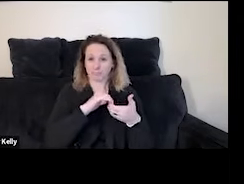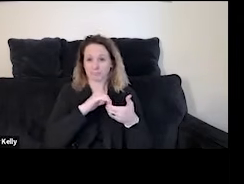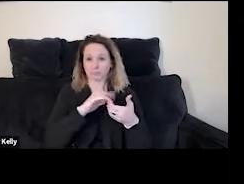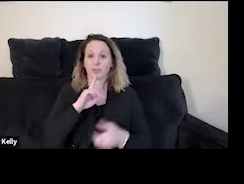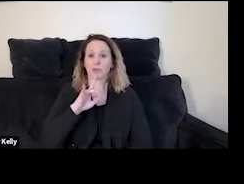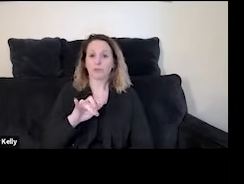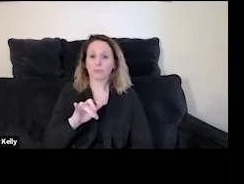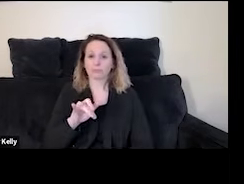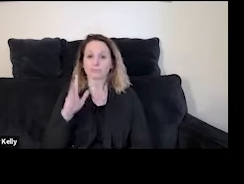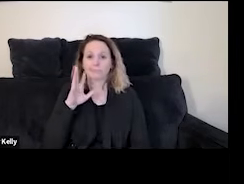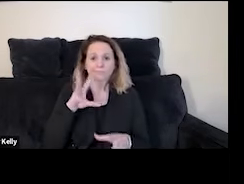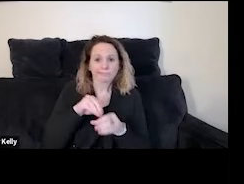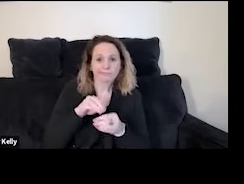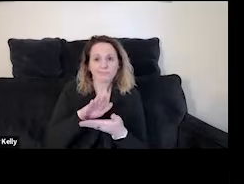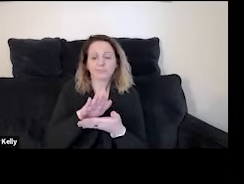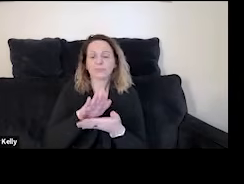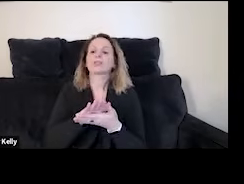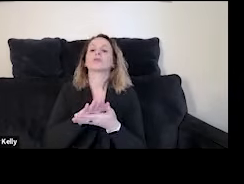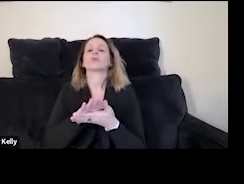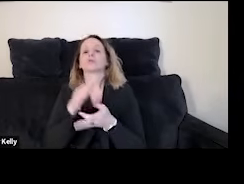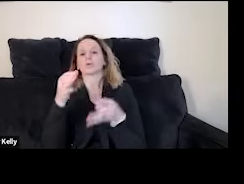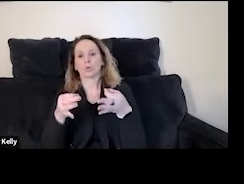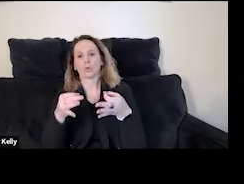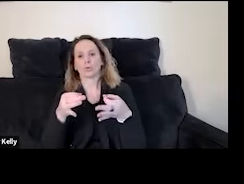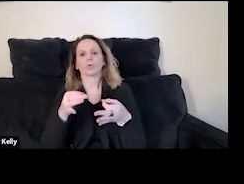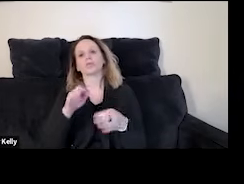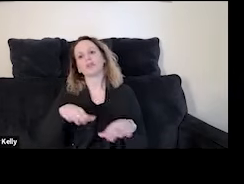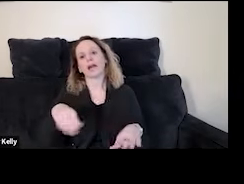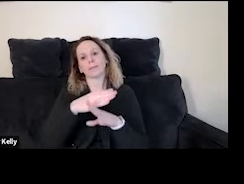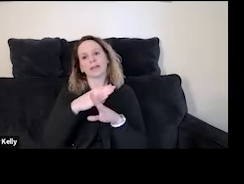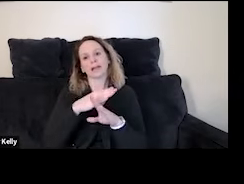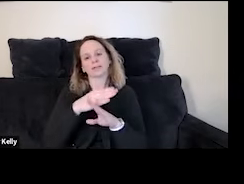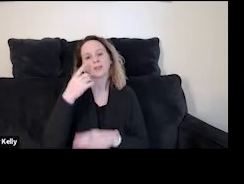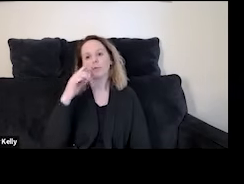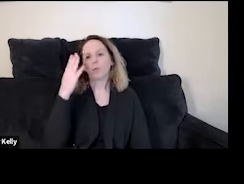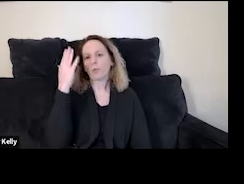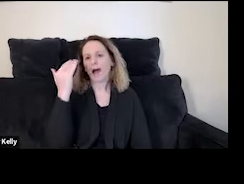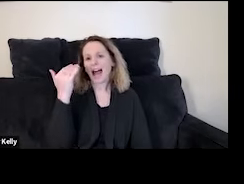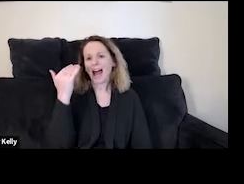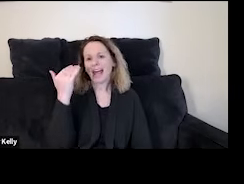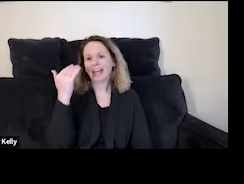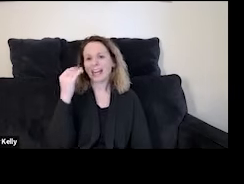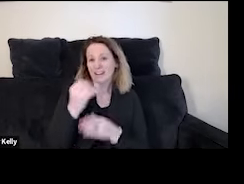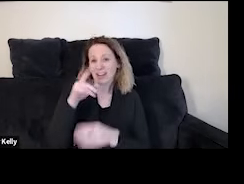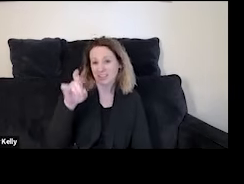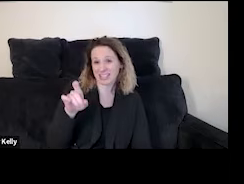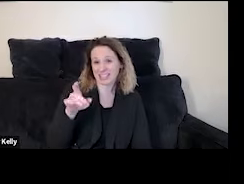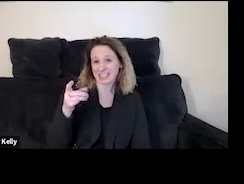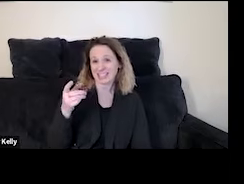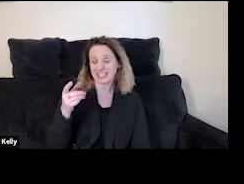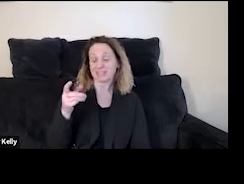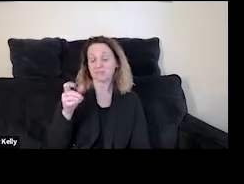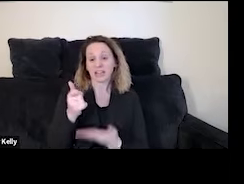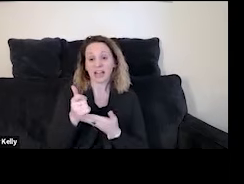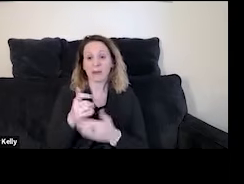really engage the schools, courts, child protection in a conversation about why these interventions can be really helpful